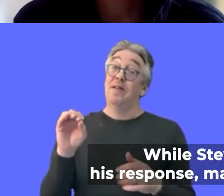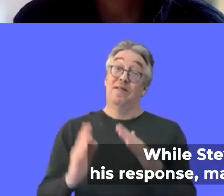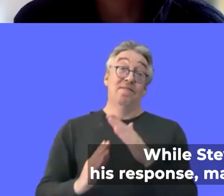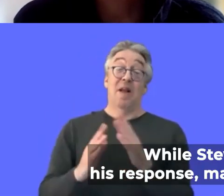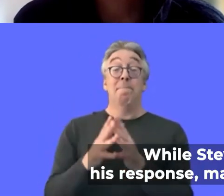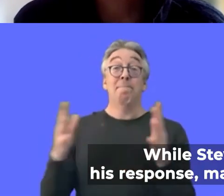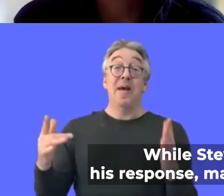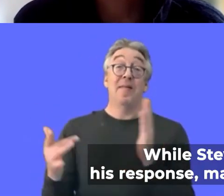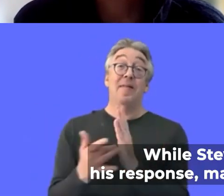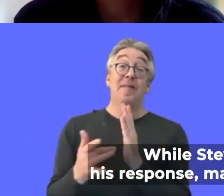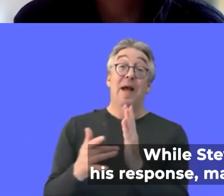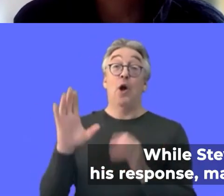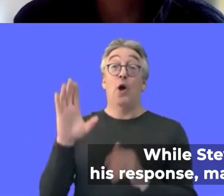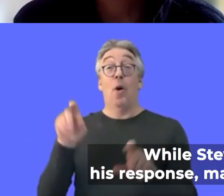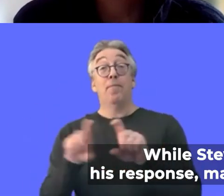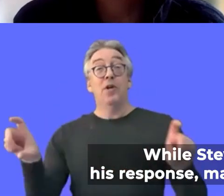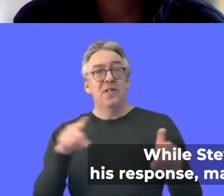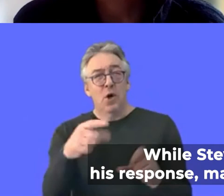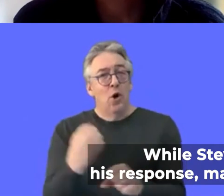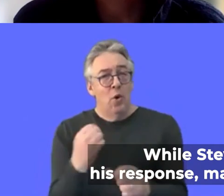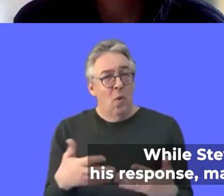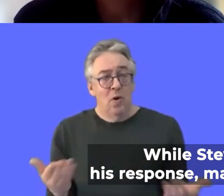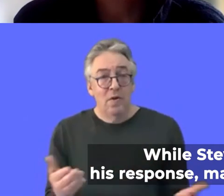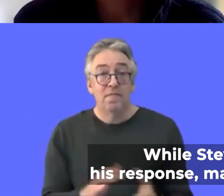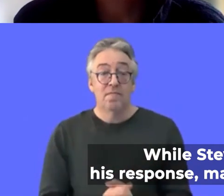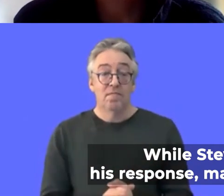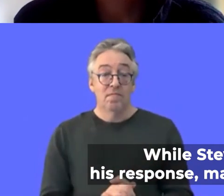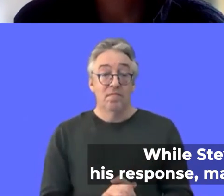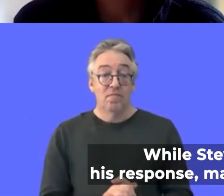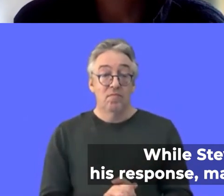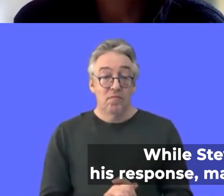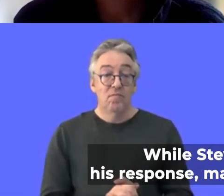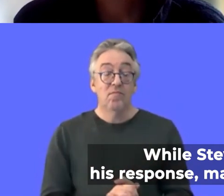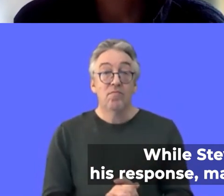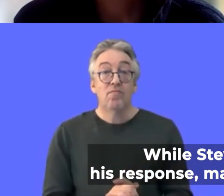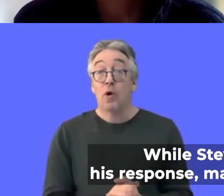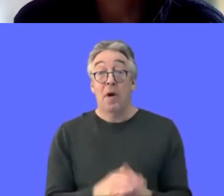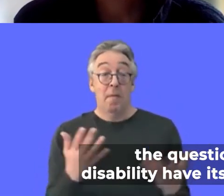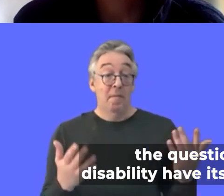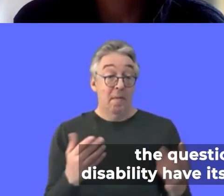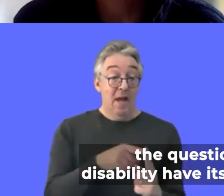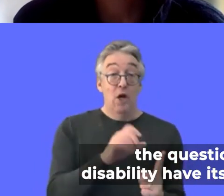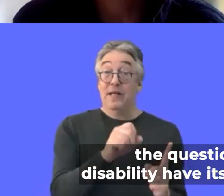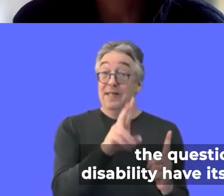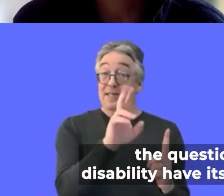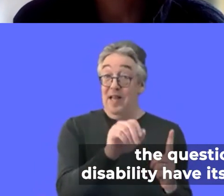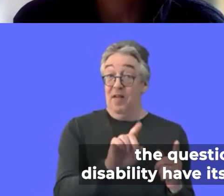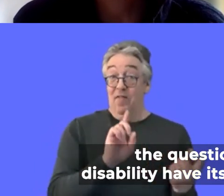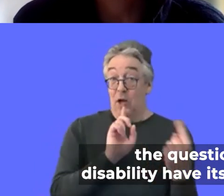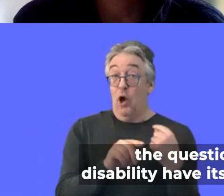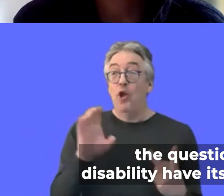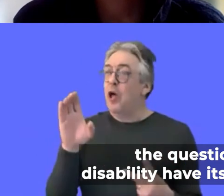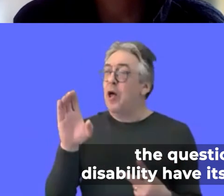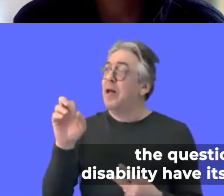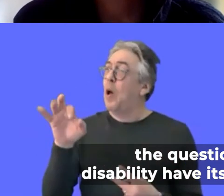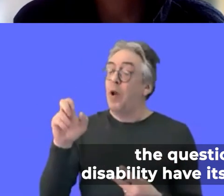while Steve sort of like, you know, working out sort of like, you know, his response, maybe Caroline, for you, the question is,